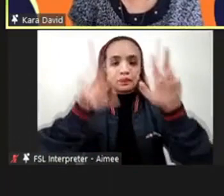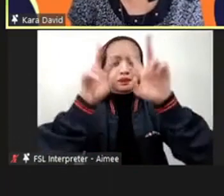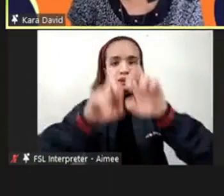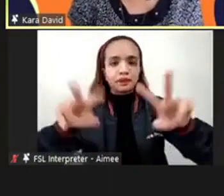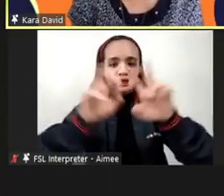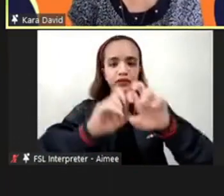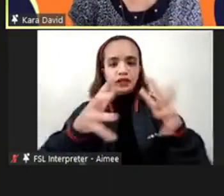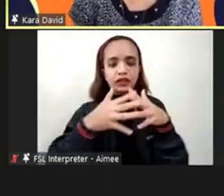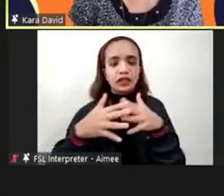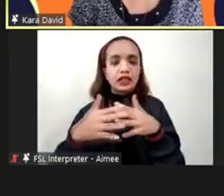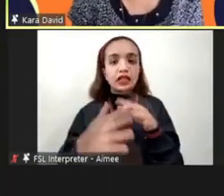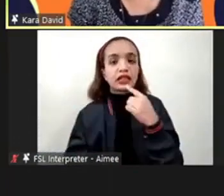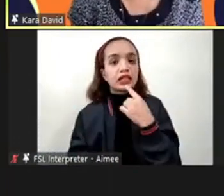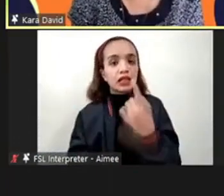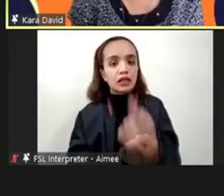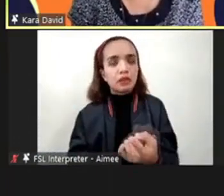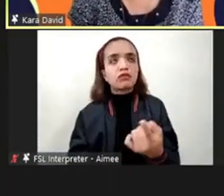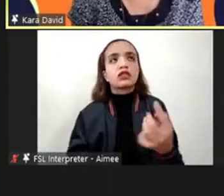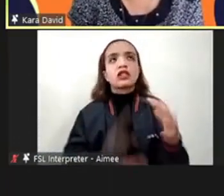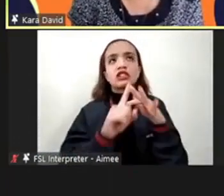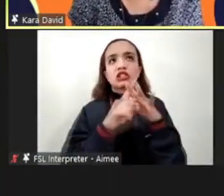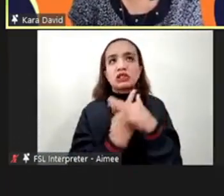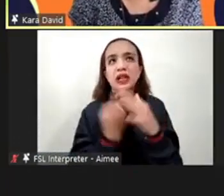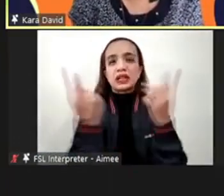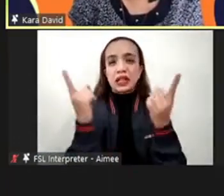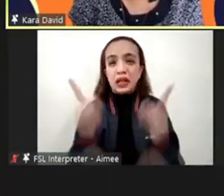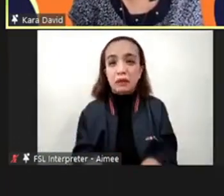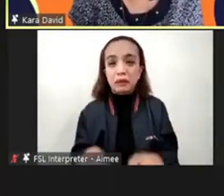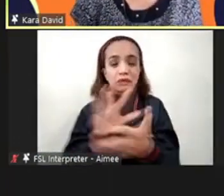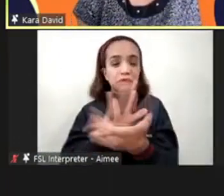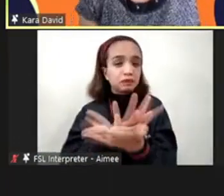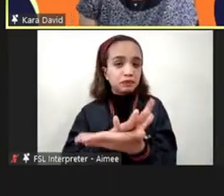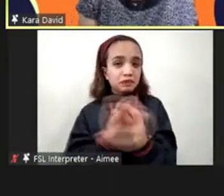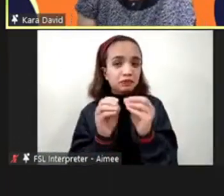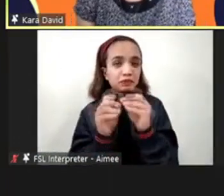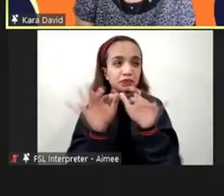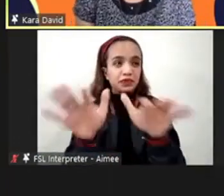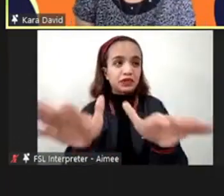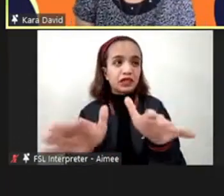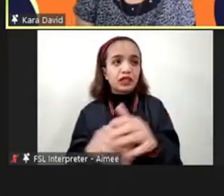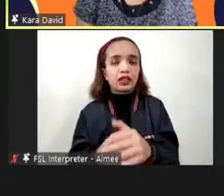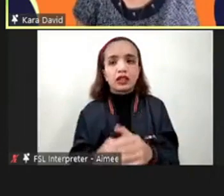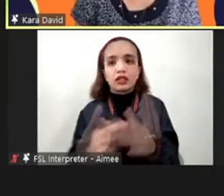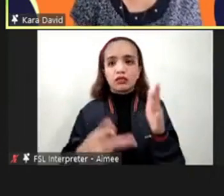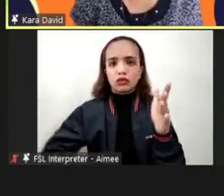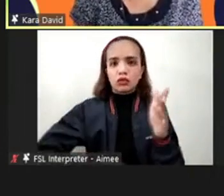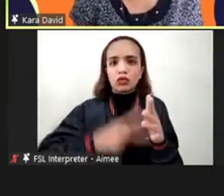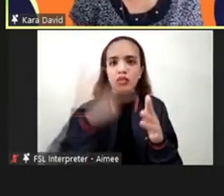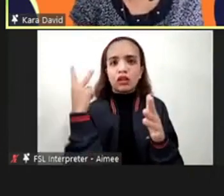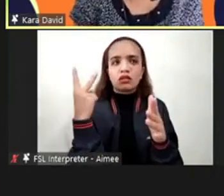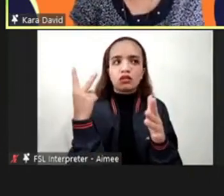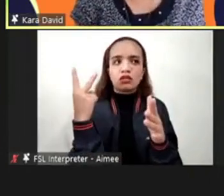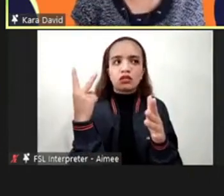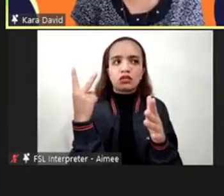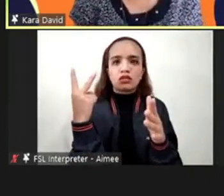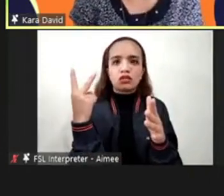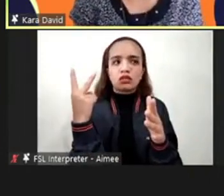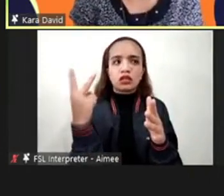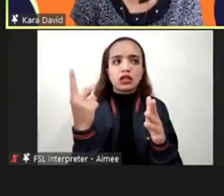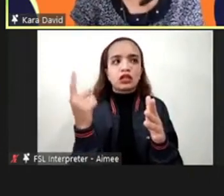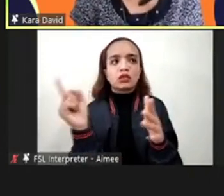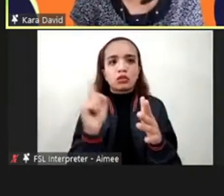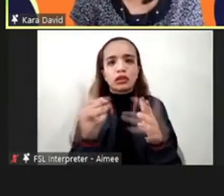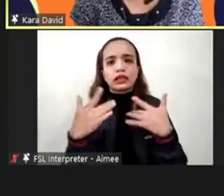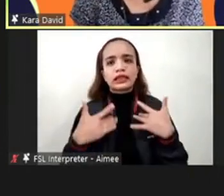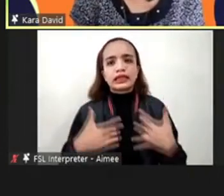Ang sabi, simula daw nang mangyari yung COVID-19 pandemic, halos dumoble ang prevalence ng anxiety and depression